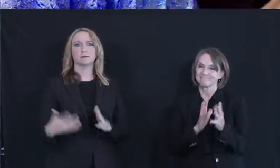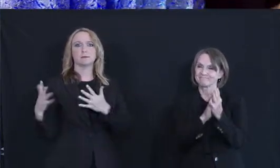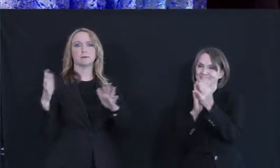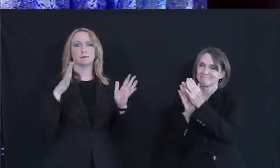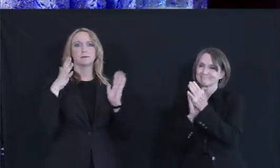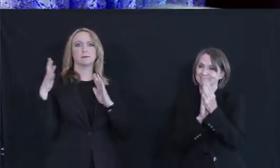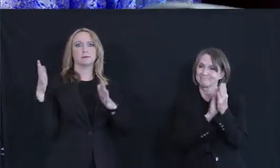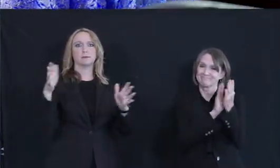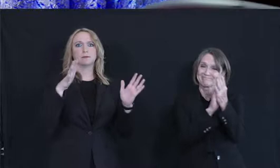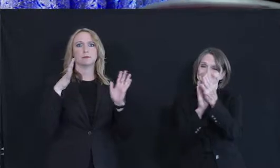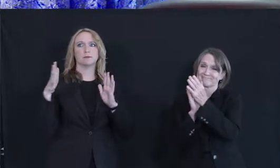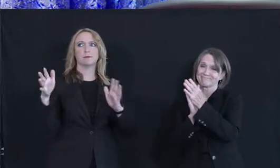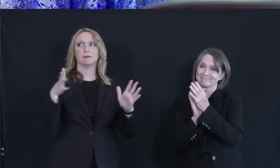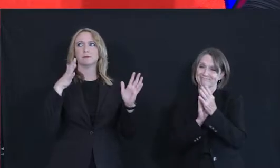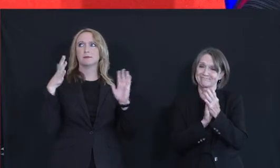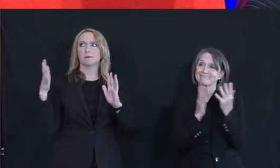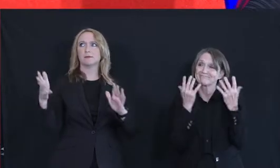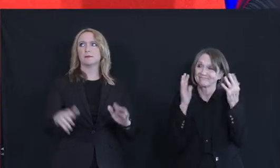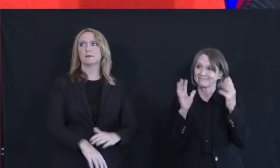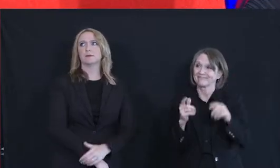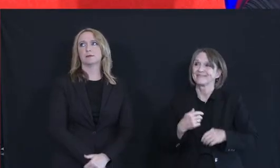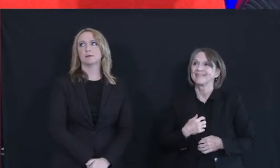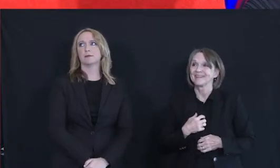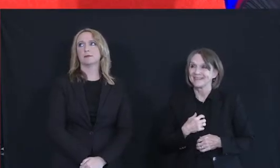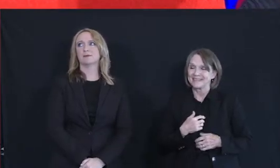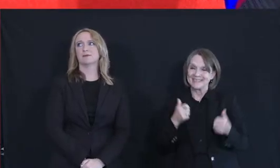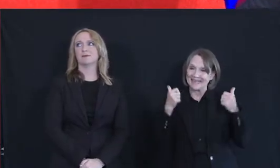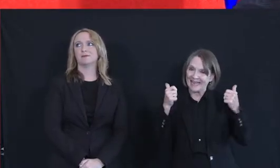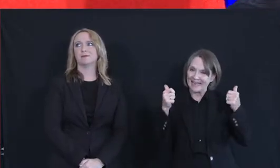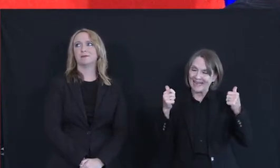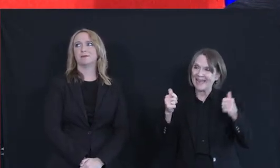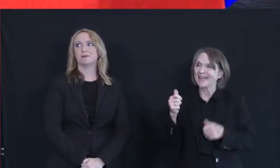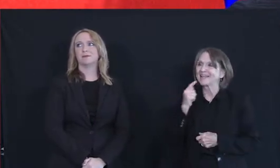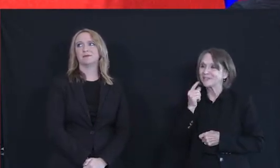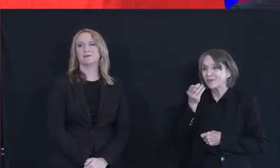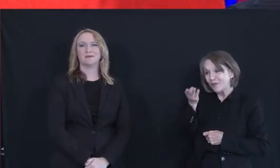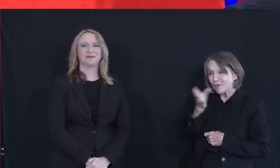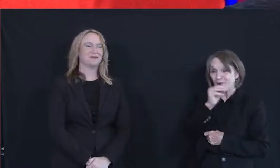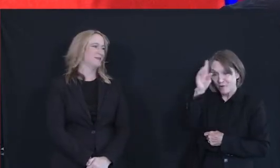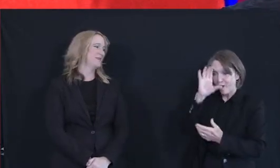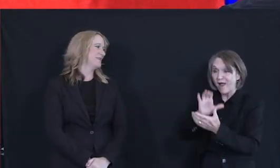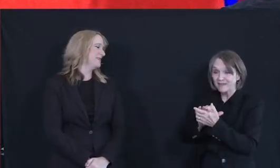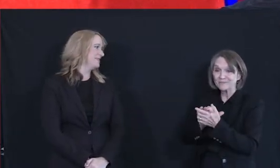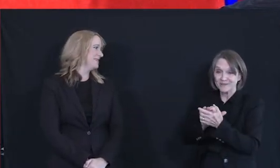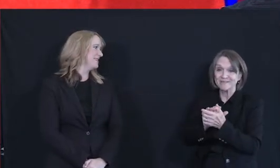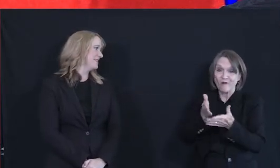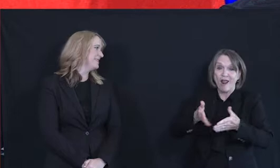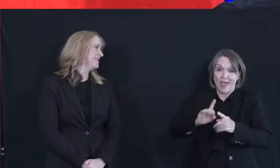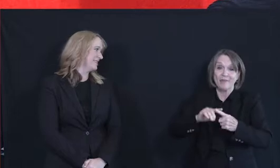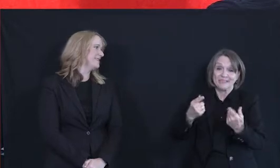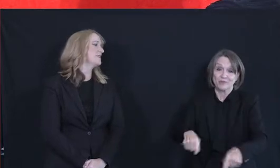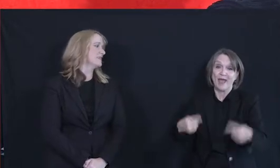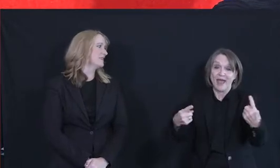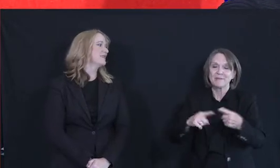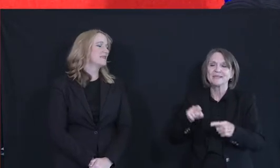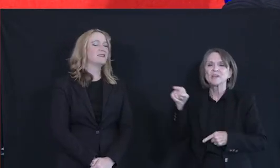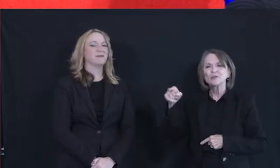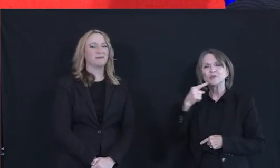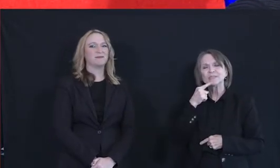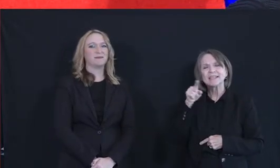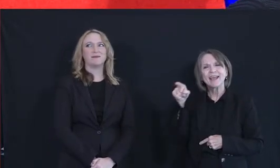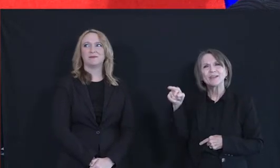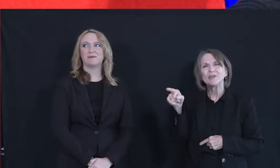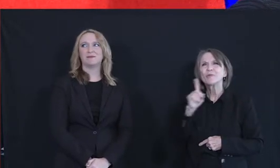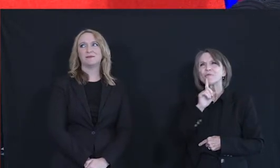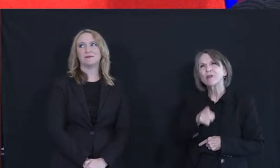here here to that um here here to Mr Parker for making it happen um you said that you don't